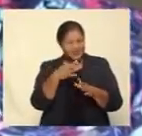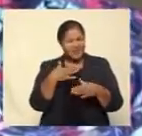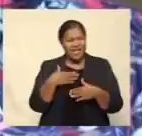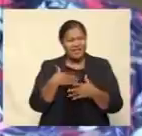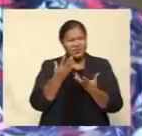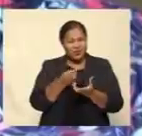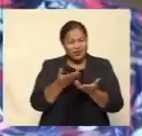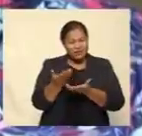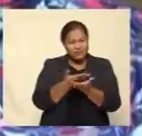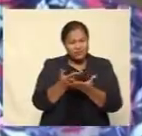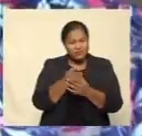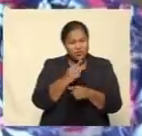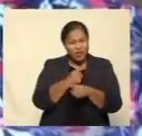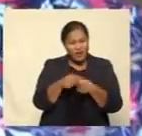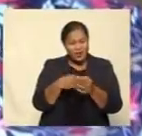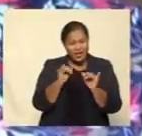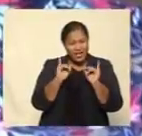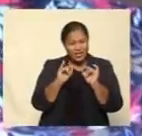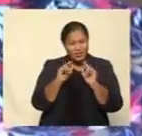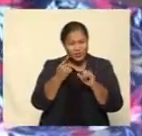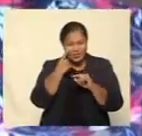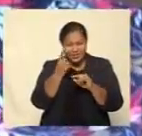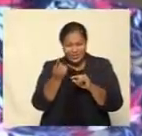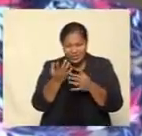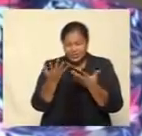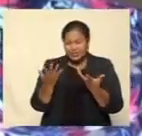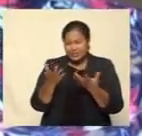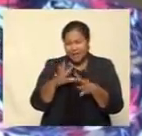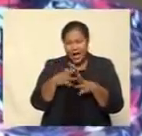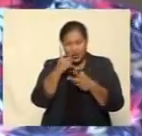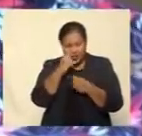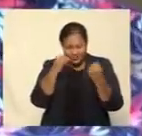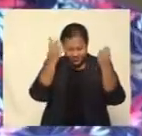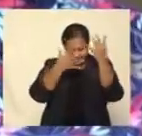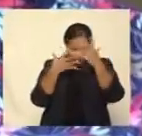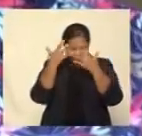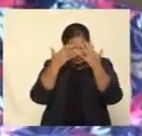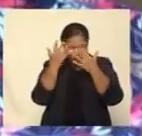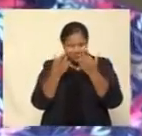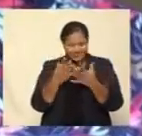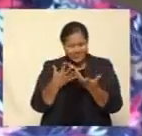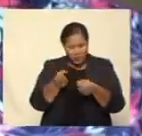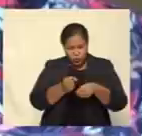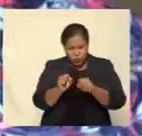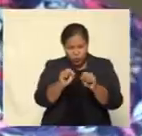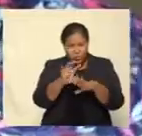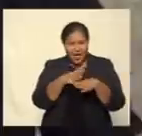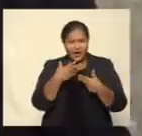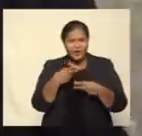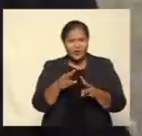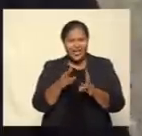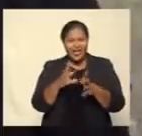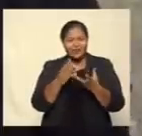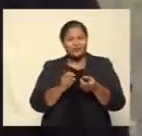talk about our issues and see how we can brainstorm on re-strategizing our business to adapt to COVID. With many businesses